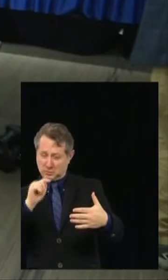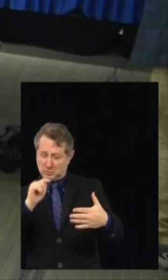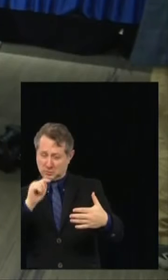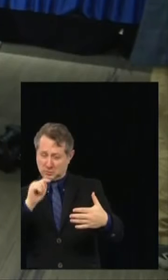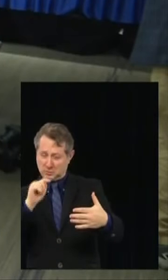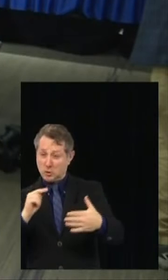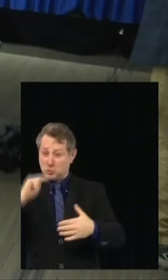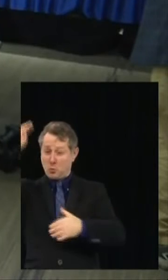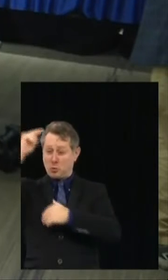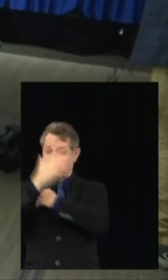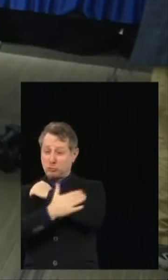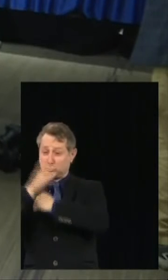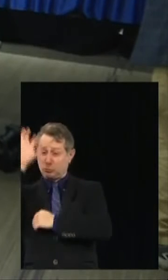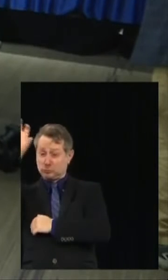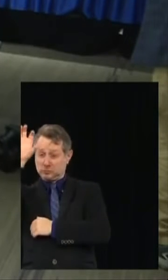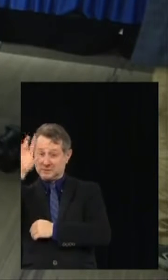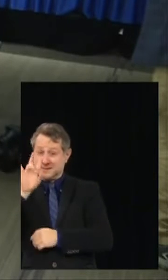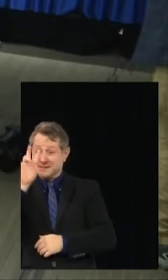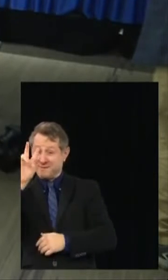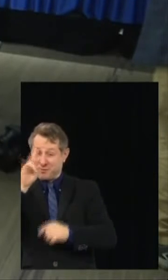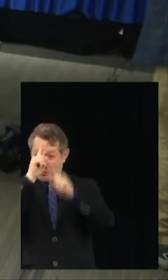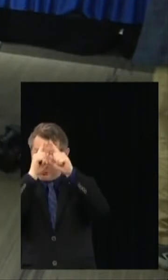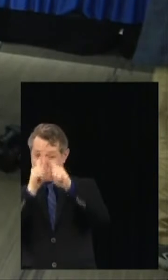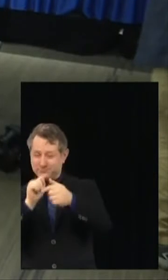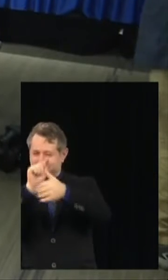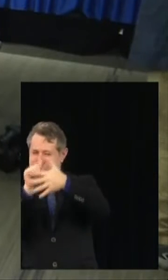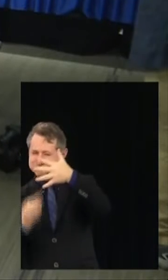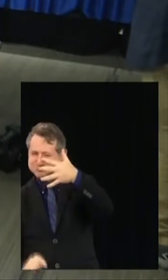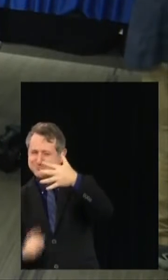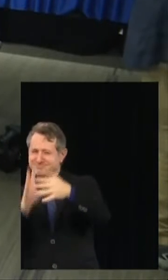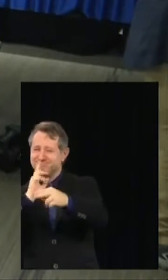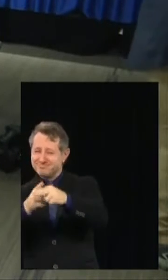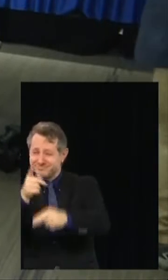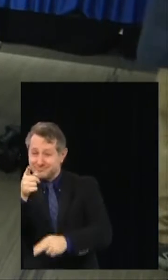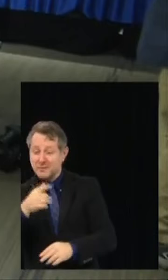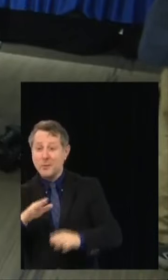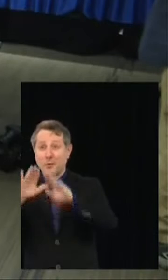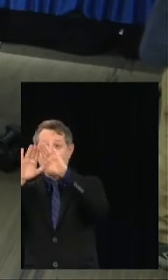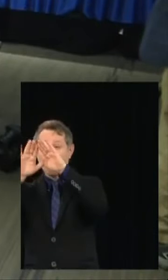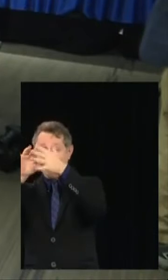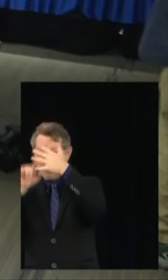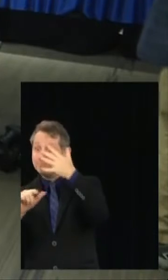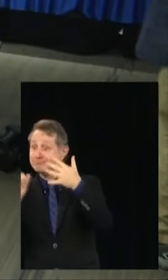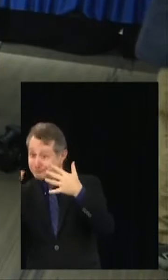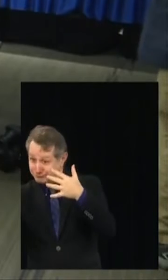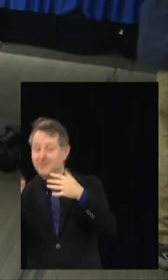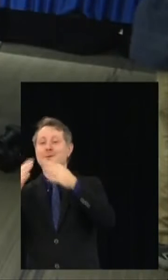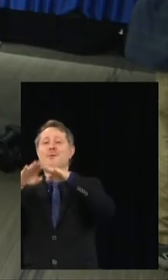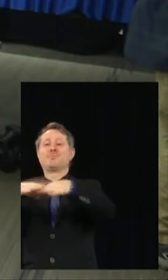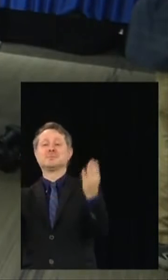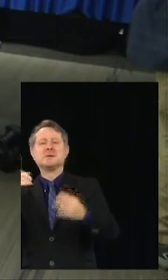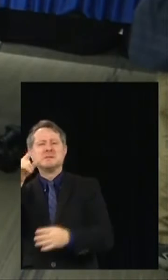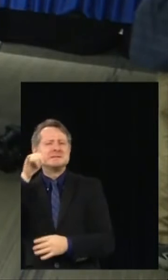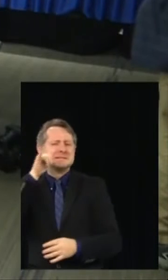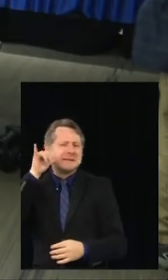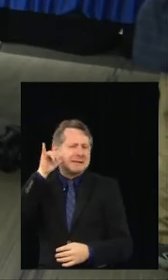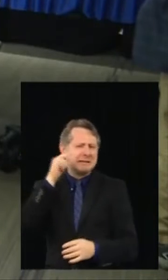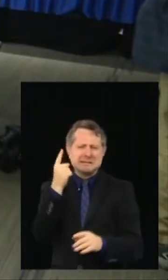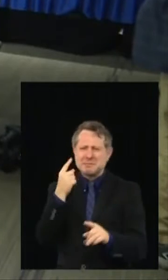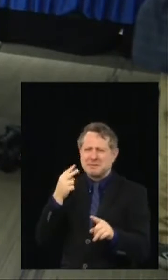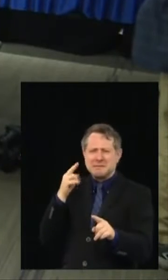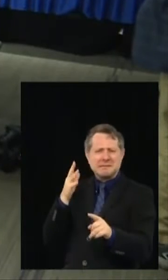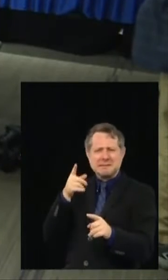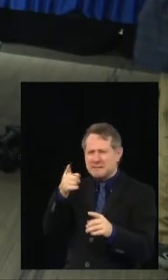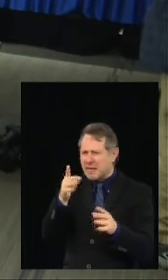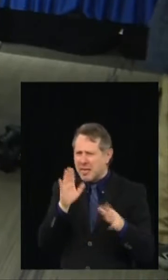7 of 7 requirements to reopen, which I don't believe was the case just maybe yesterday or 24 hours ago. Testing was the